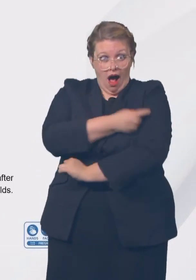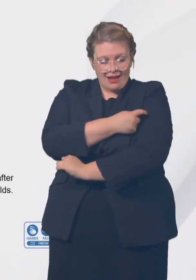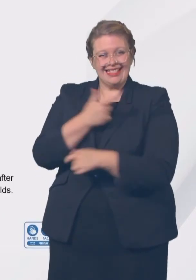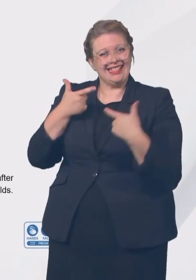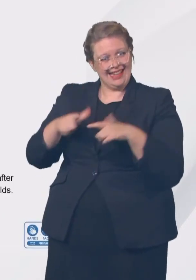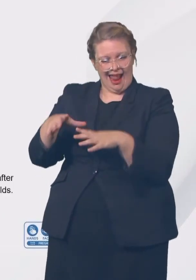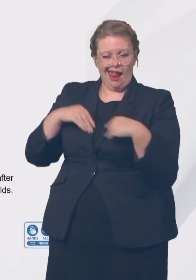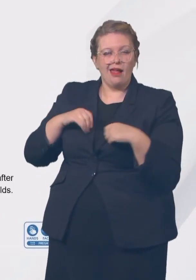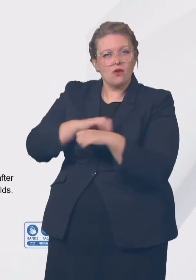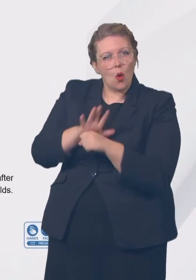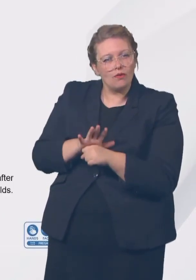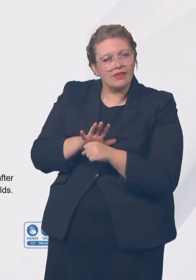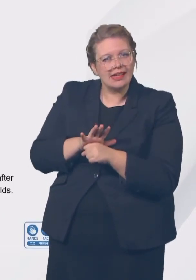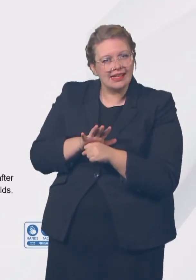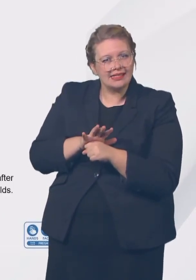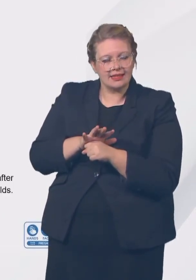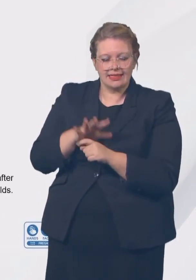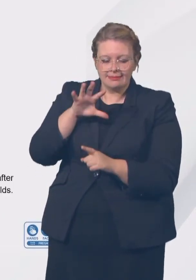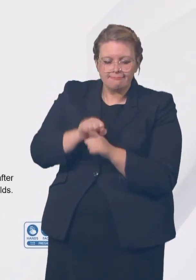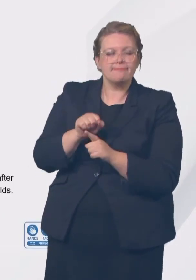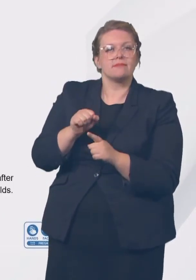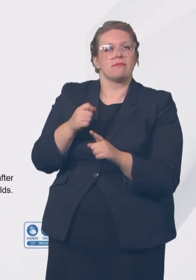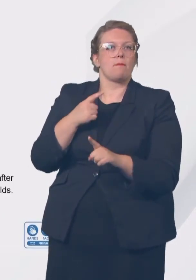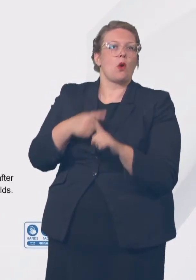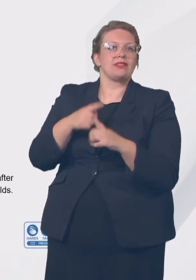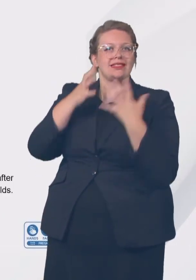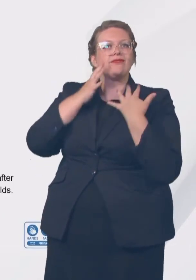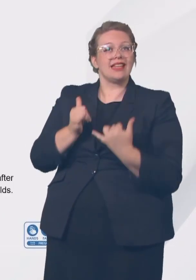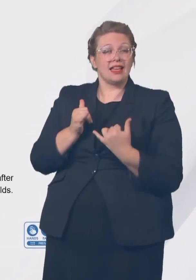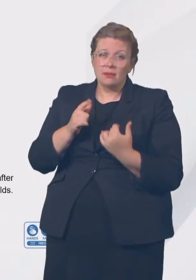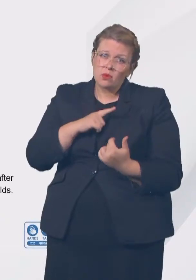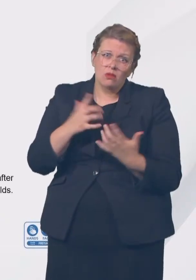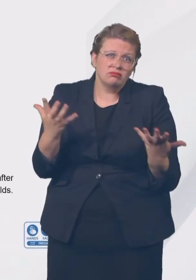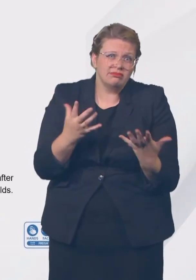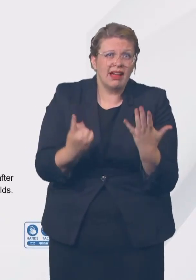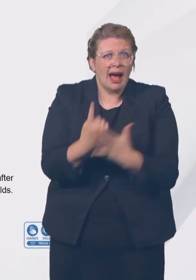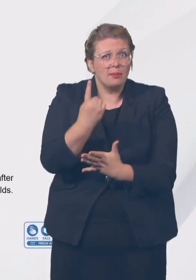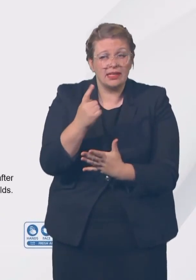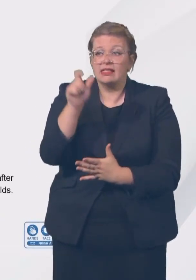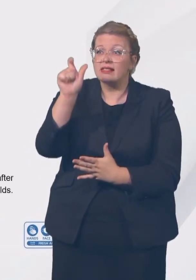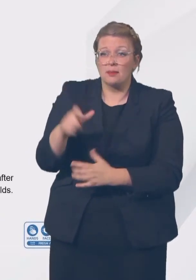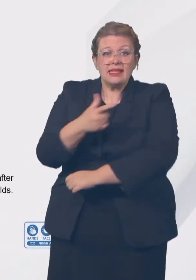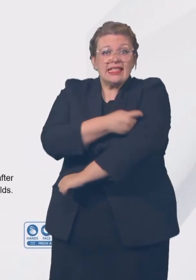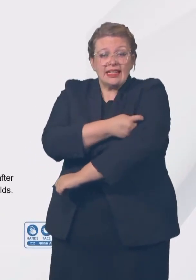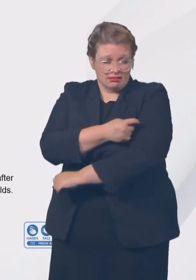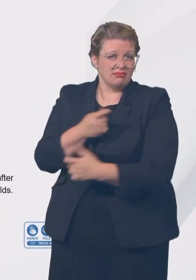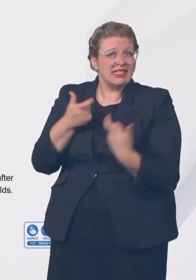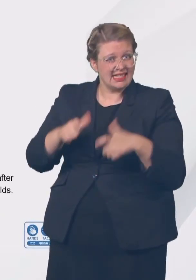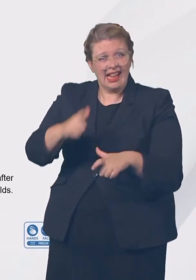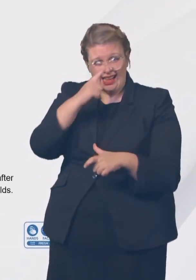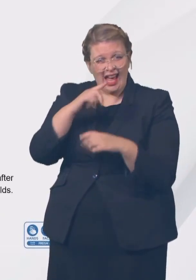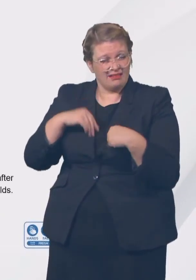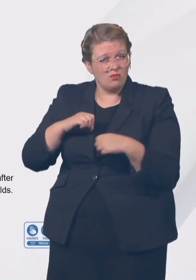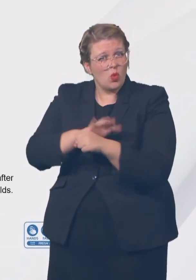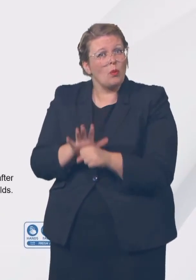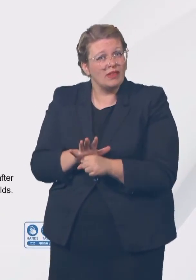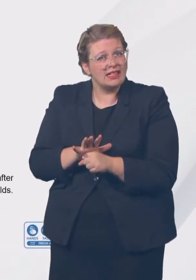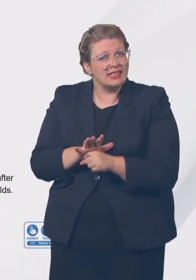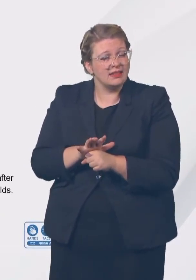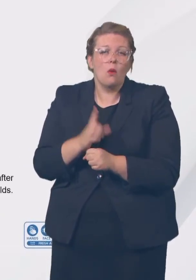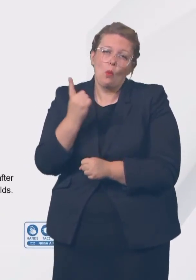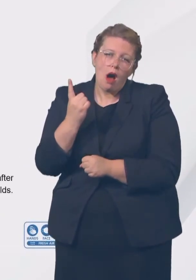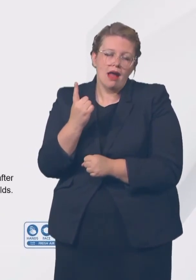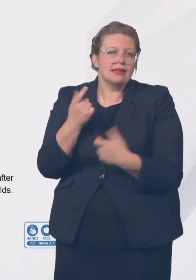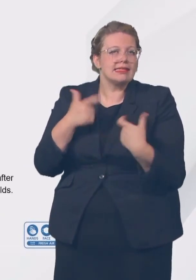still tested positive. In other words, you do get some people who get COVID even though they've had one dose of